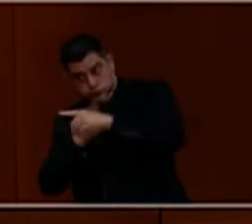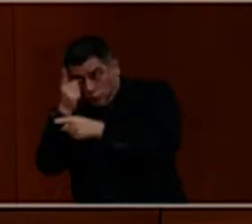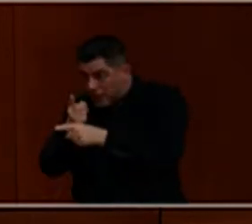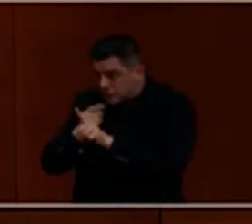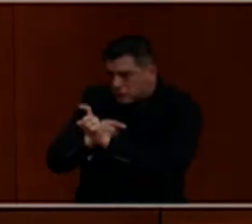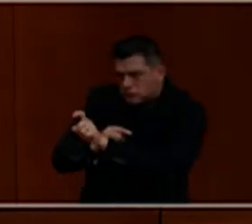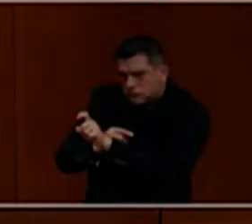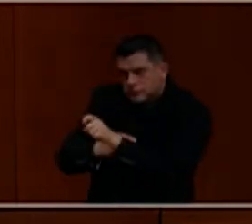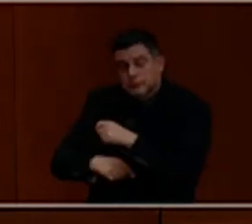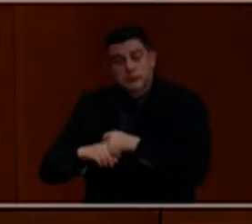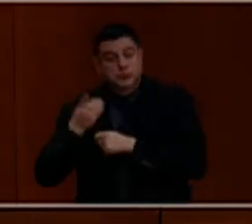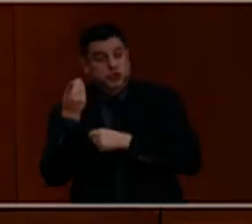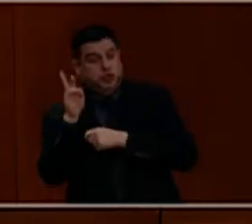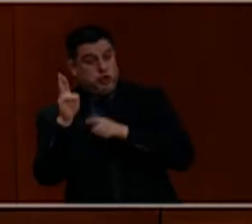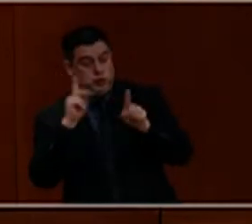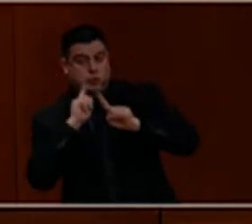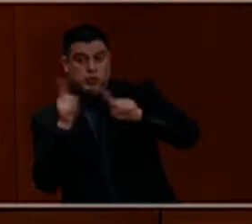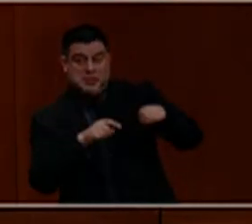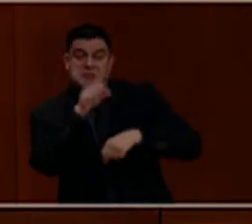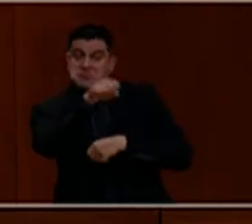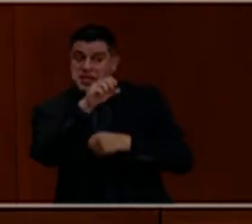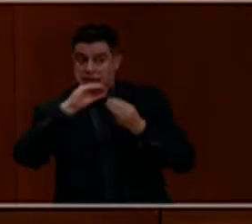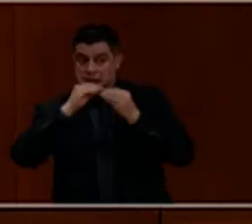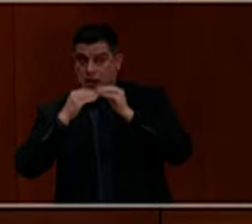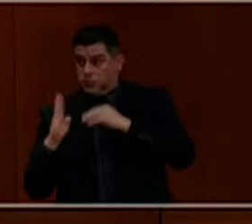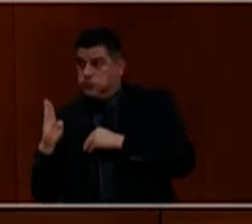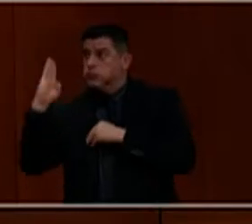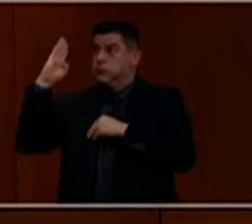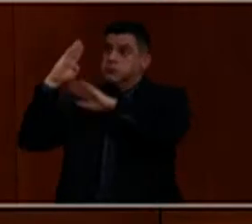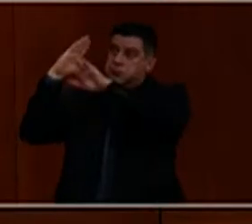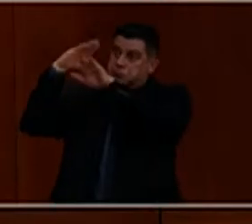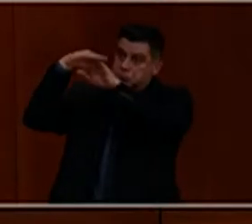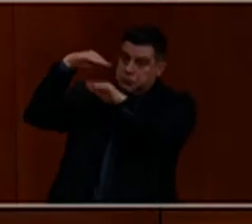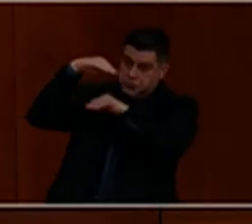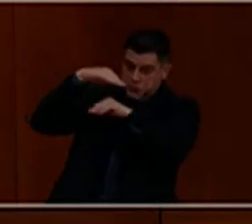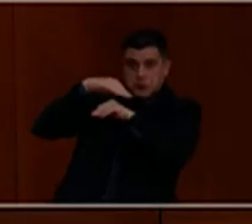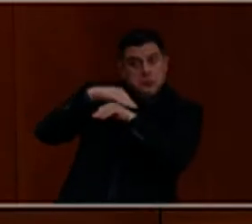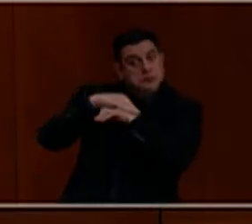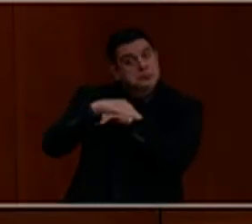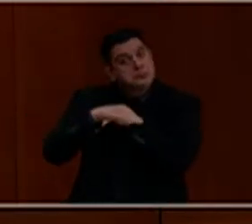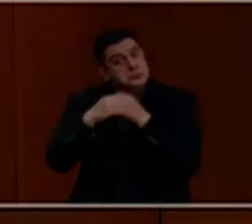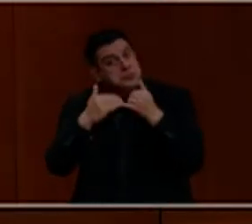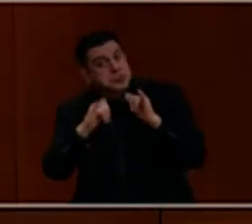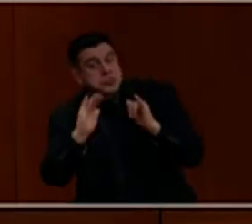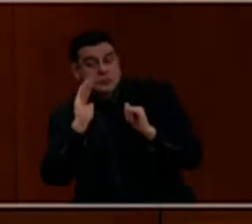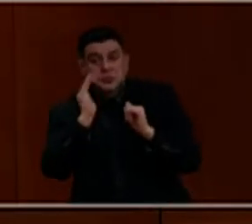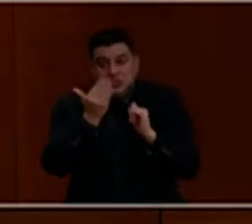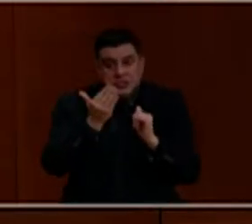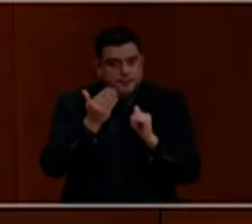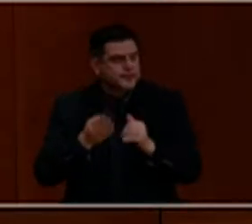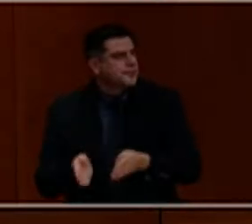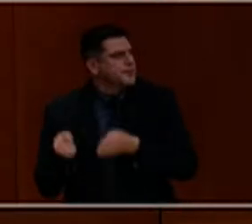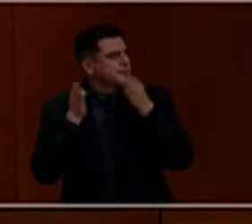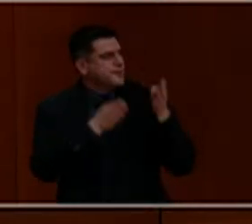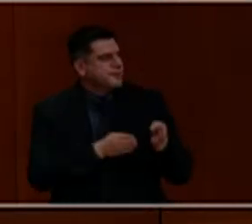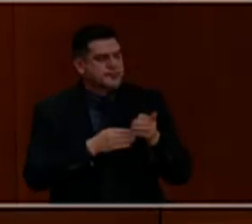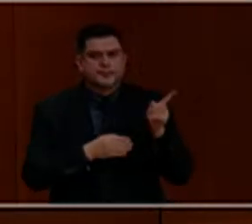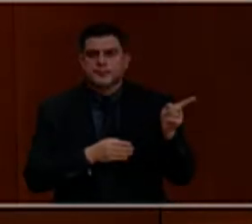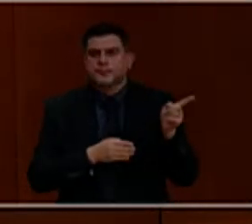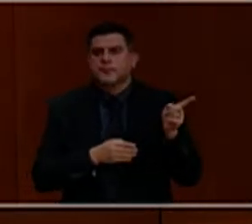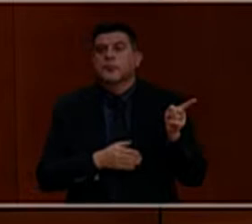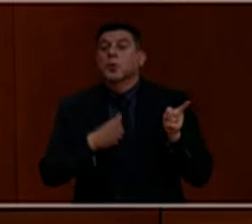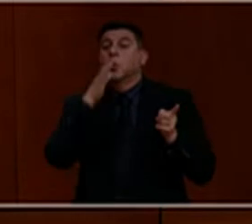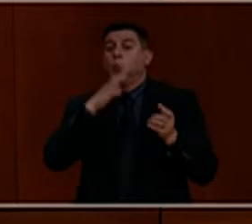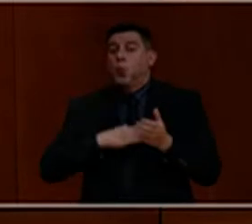downtrend in the ICU, which usually lags a little bit behind. Good. Well, first of all, I have to say, Steve, you set the